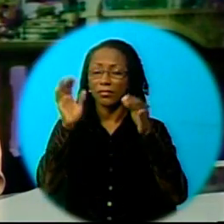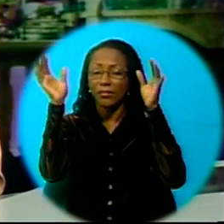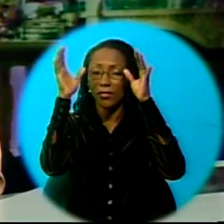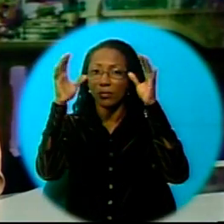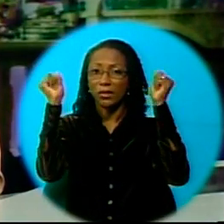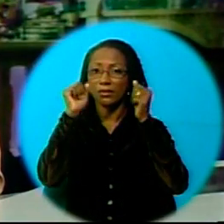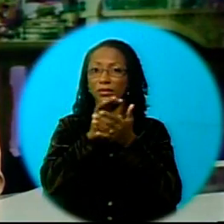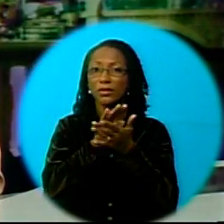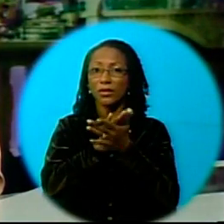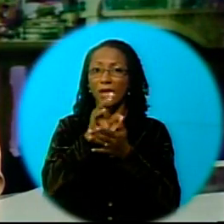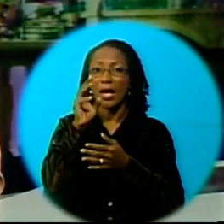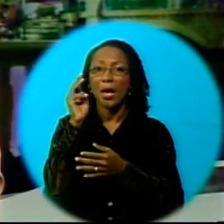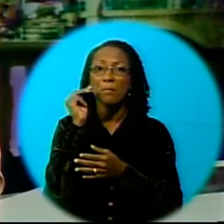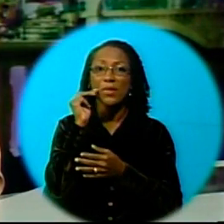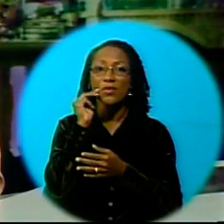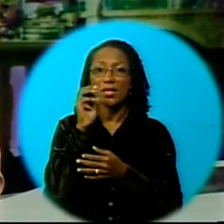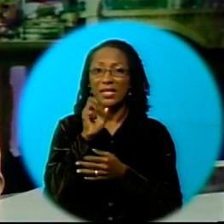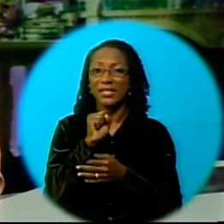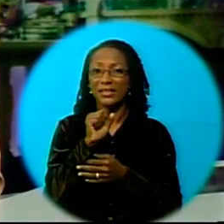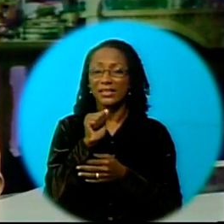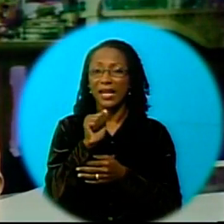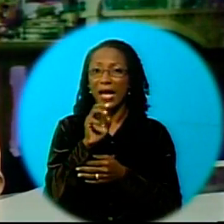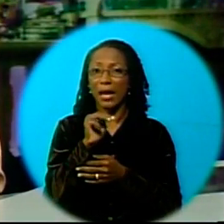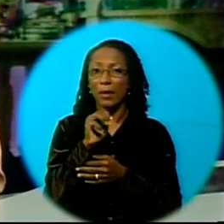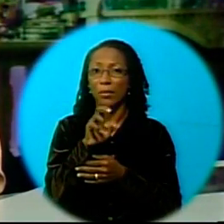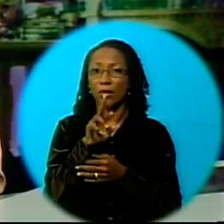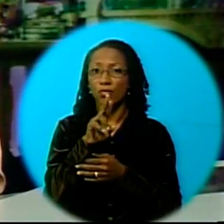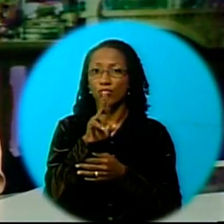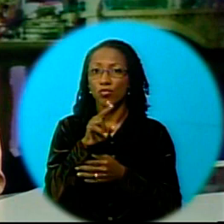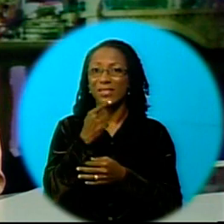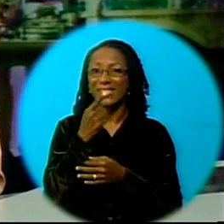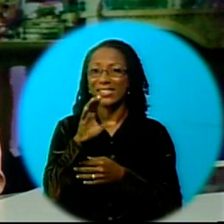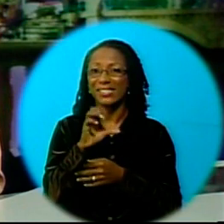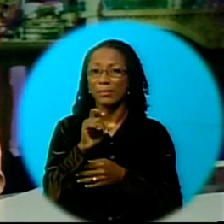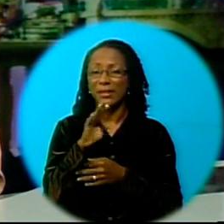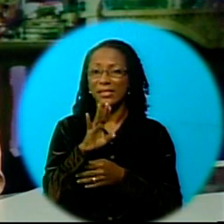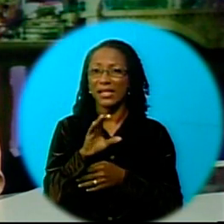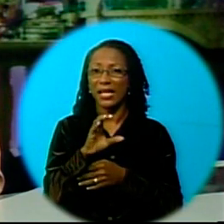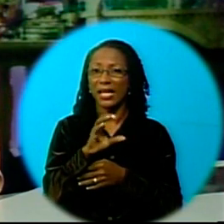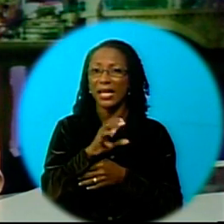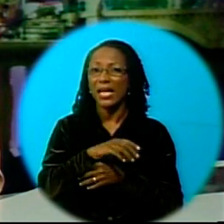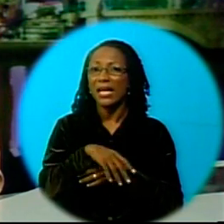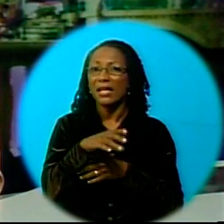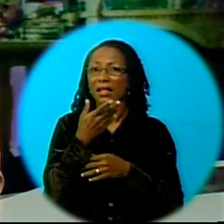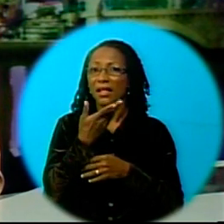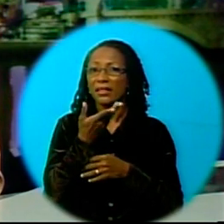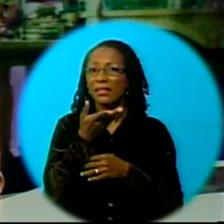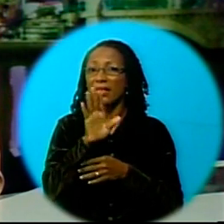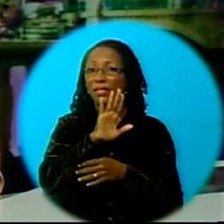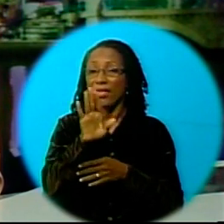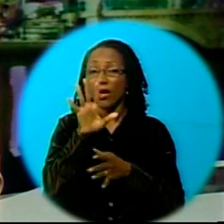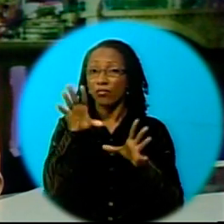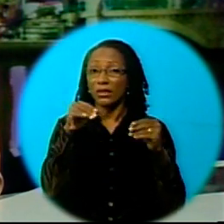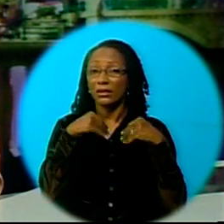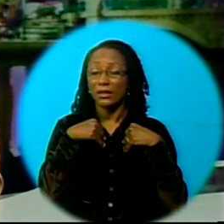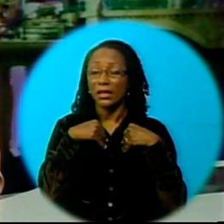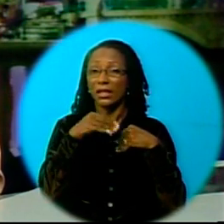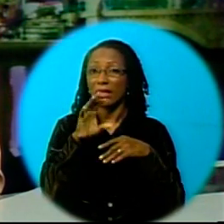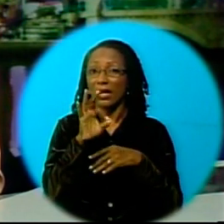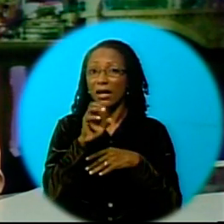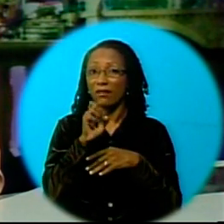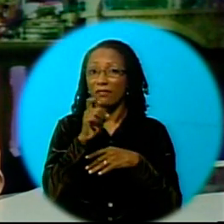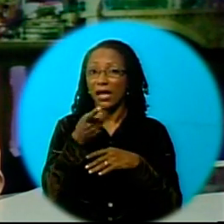Principal of the school, Miriam Samaru, tells CBC that the registrar received a fax from the Ministry of Education in